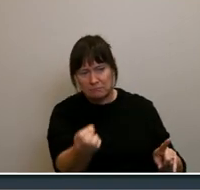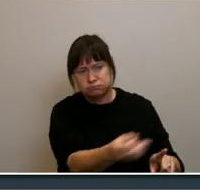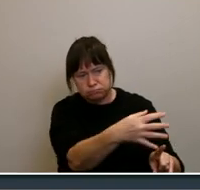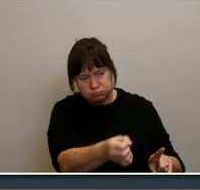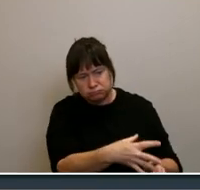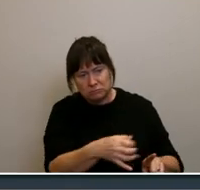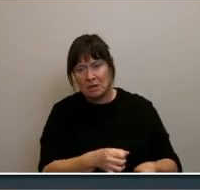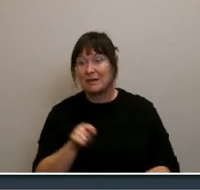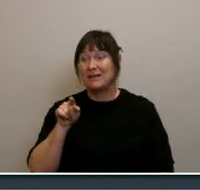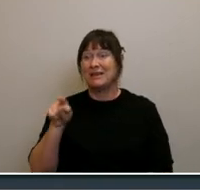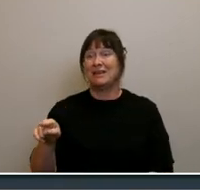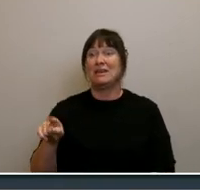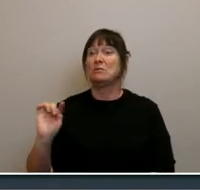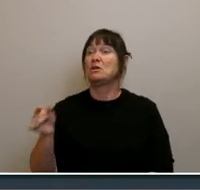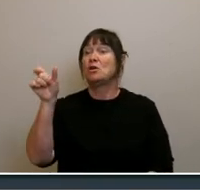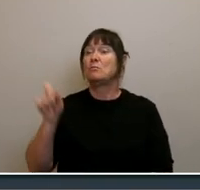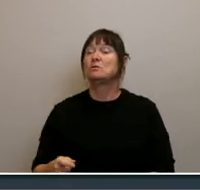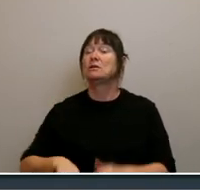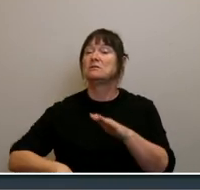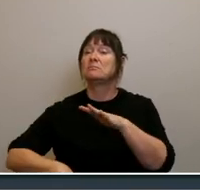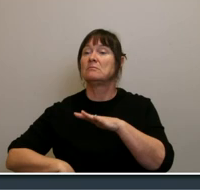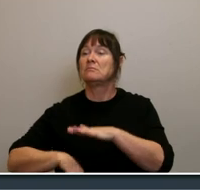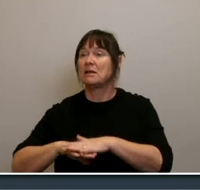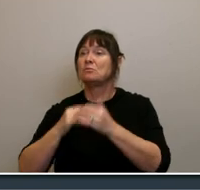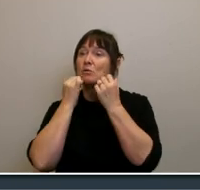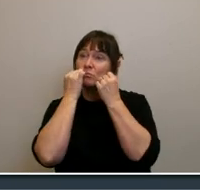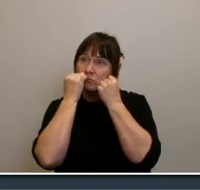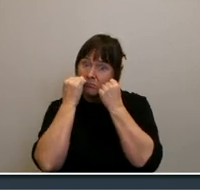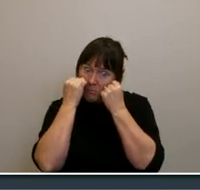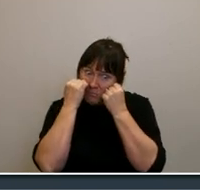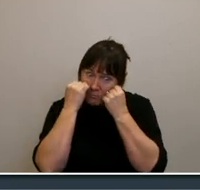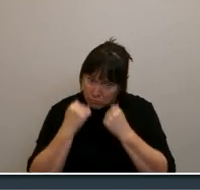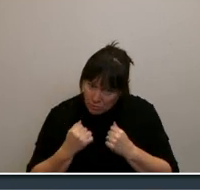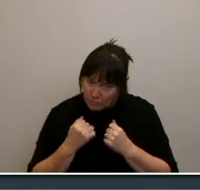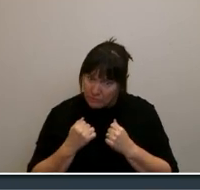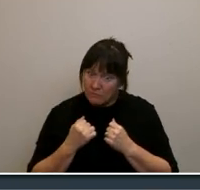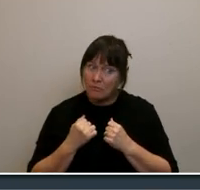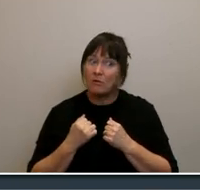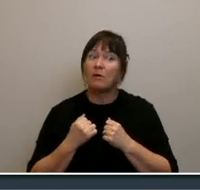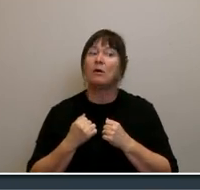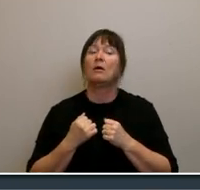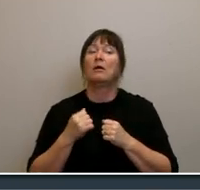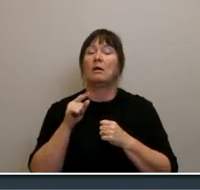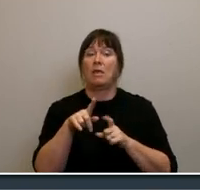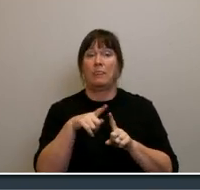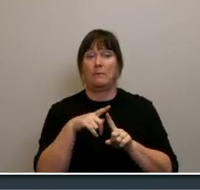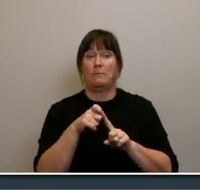came up with some solid evidence at the port hearing, which I've produced in my